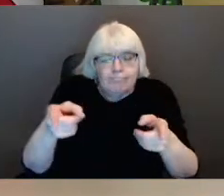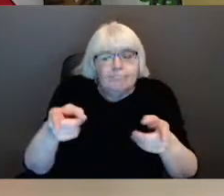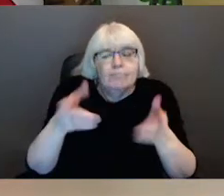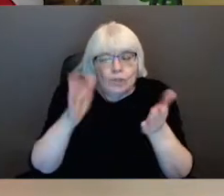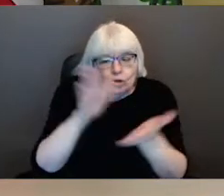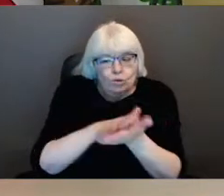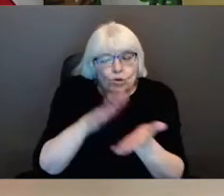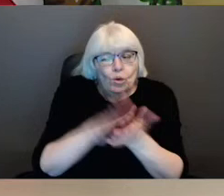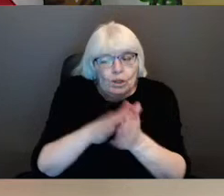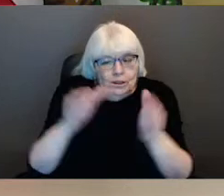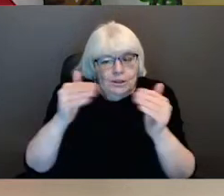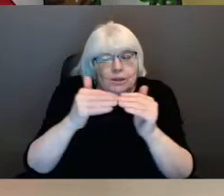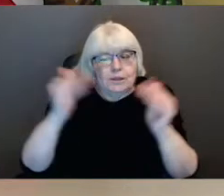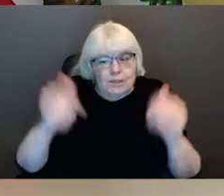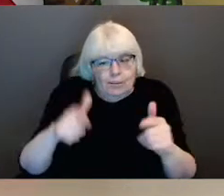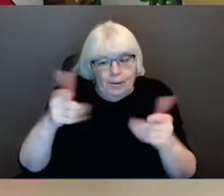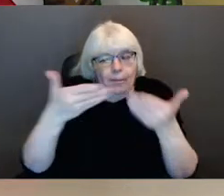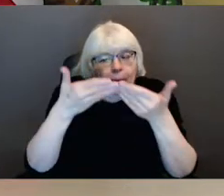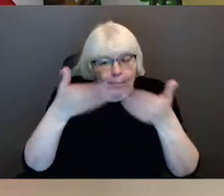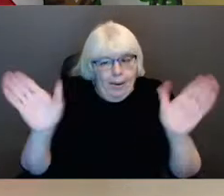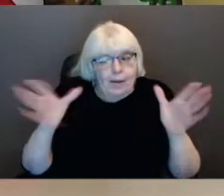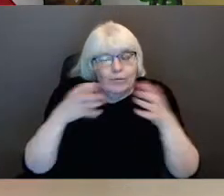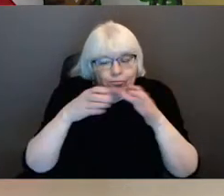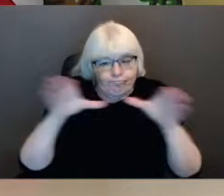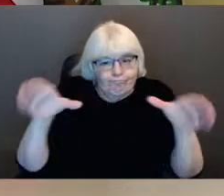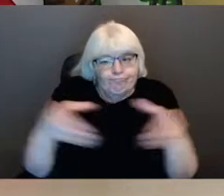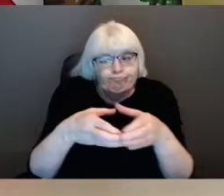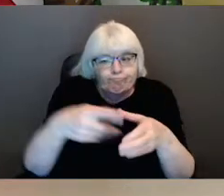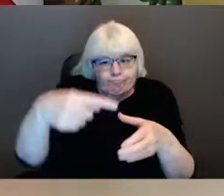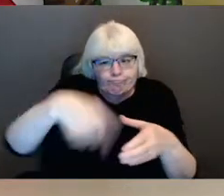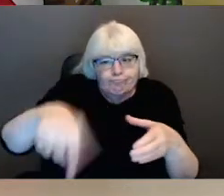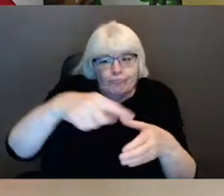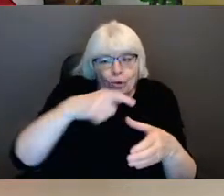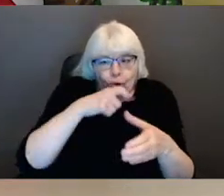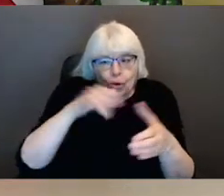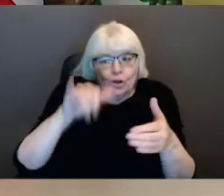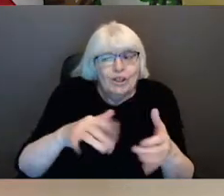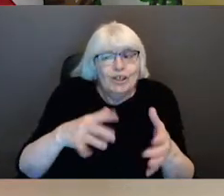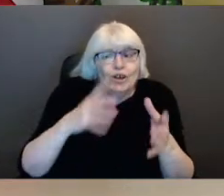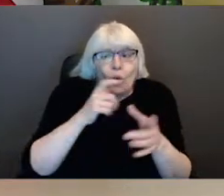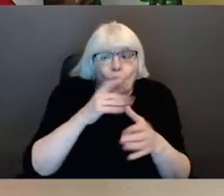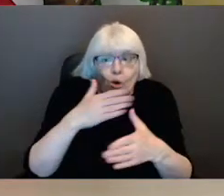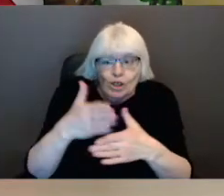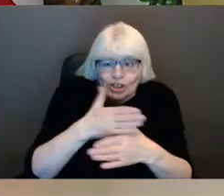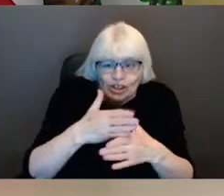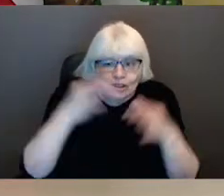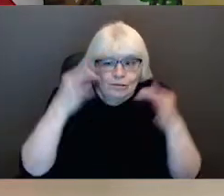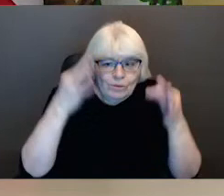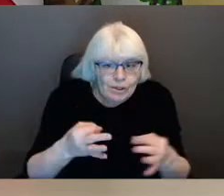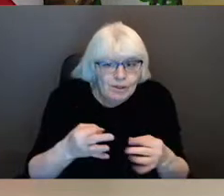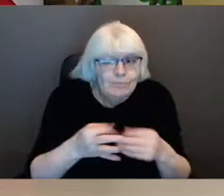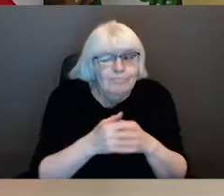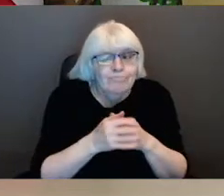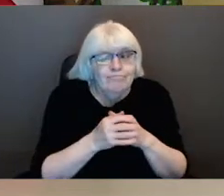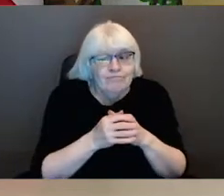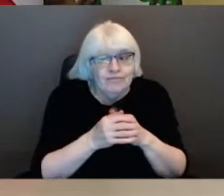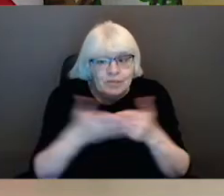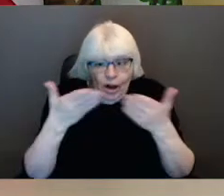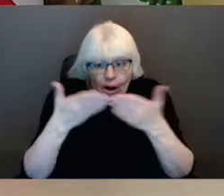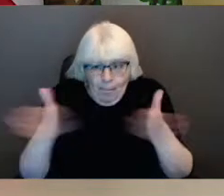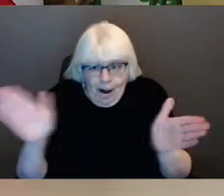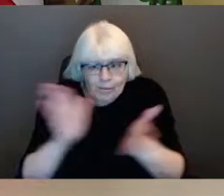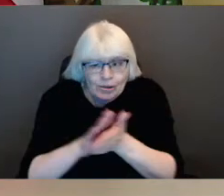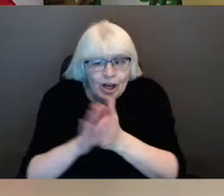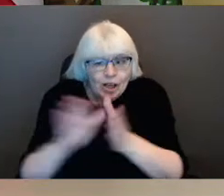shared decision between the Commission, the public schools branch, or administrators